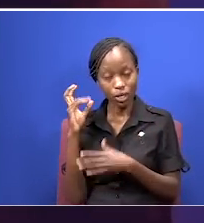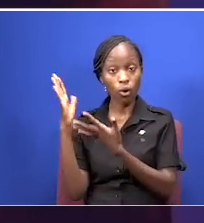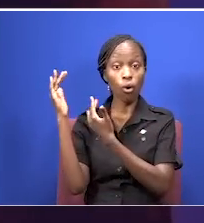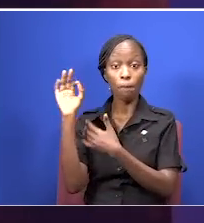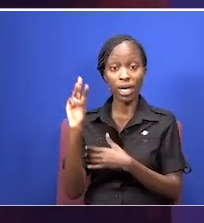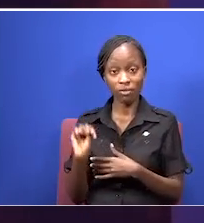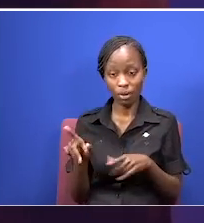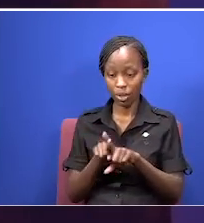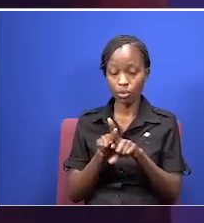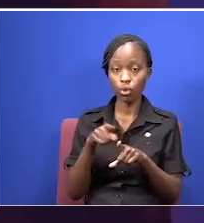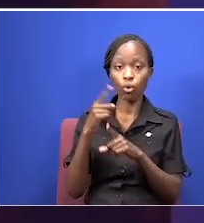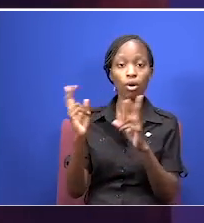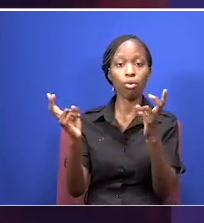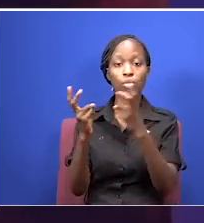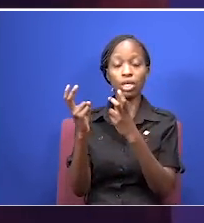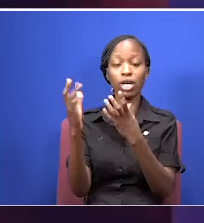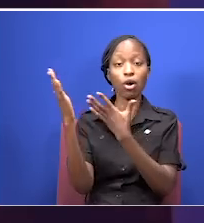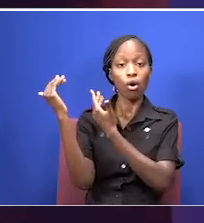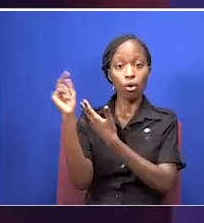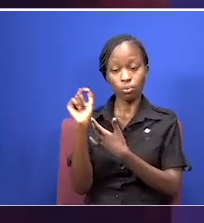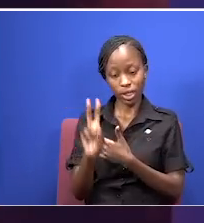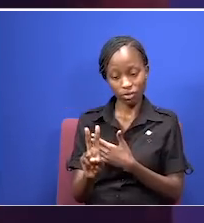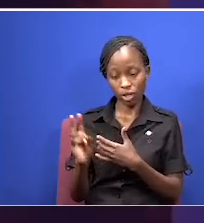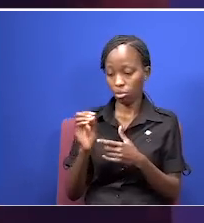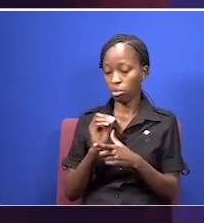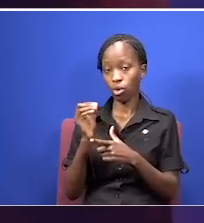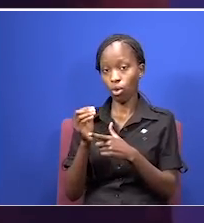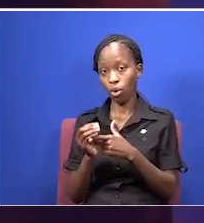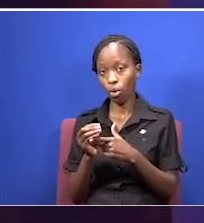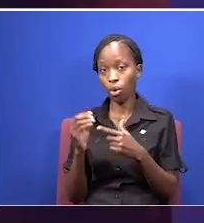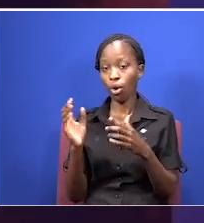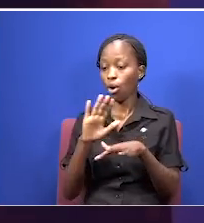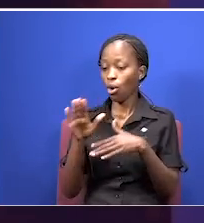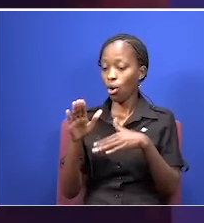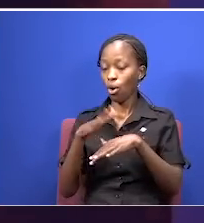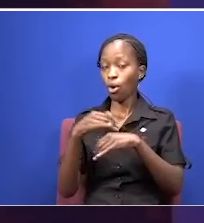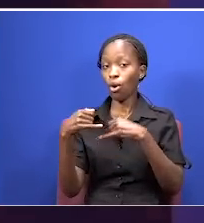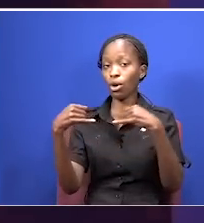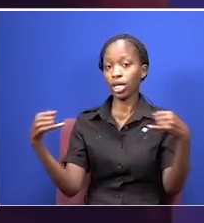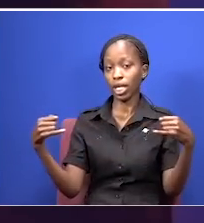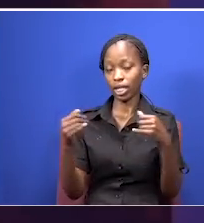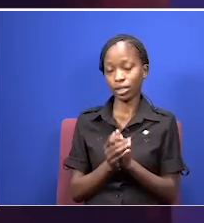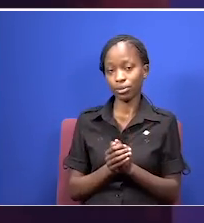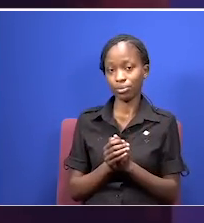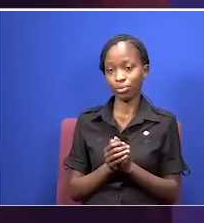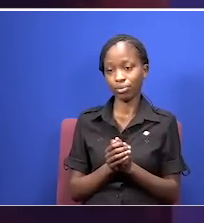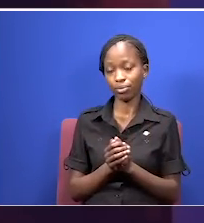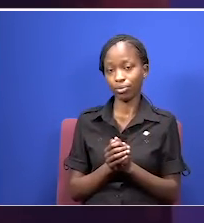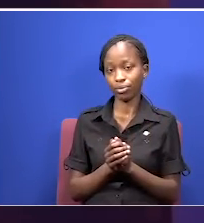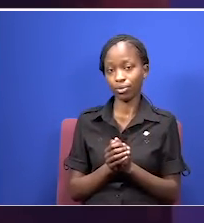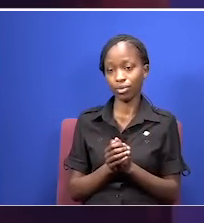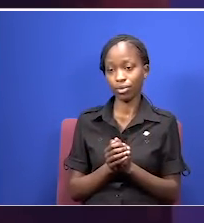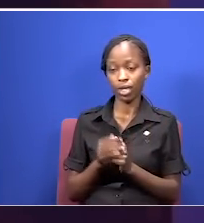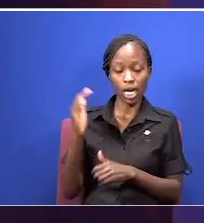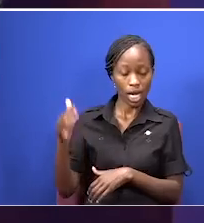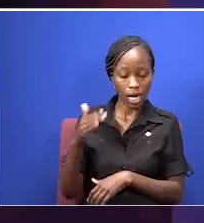fm and those of you watching us on hope tv and on all our sitam church online channels